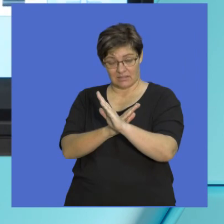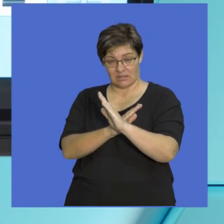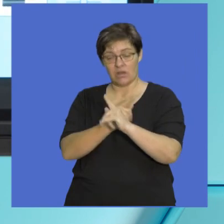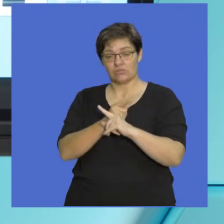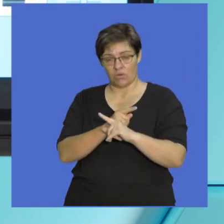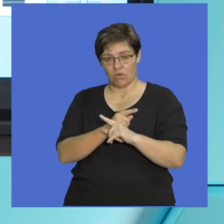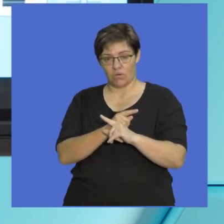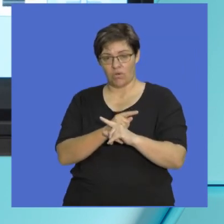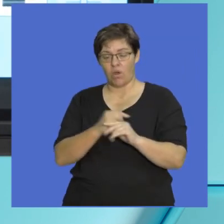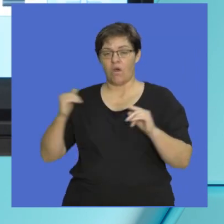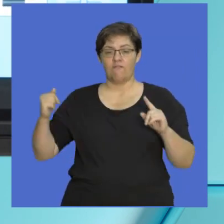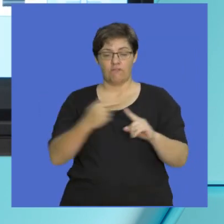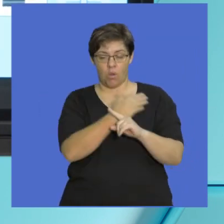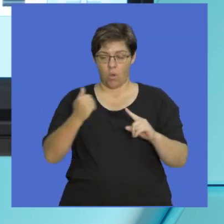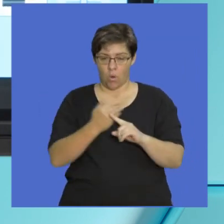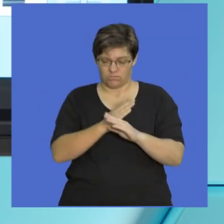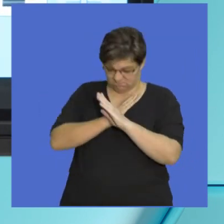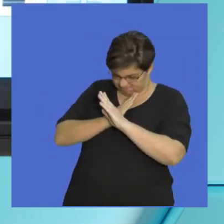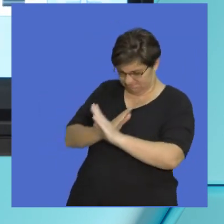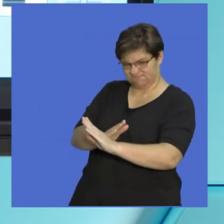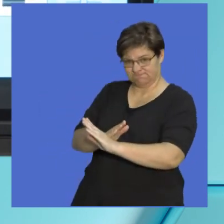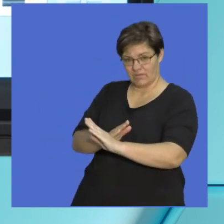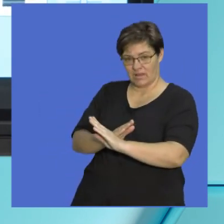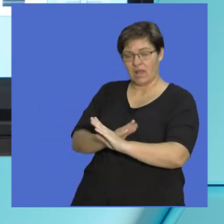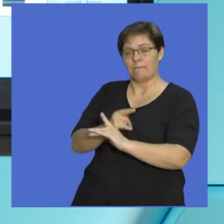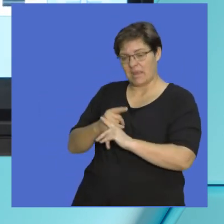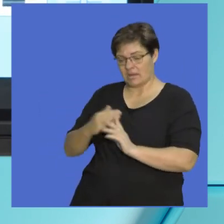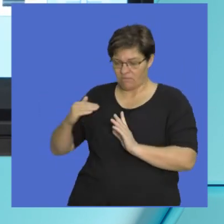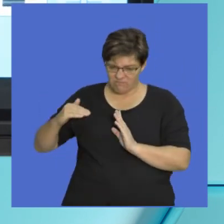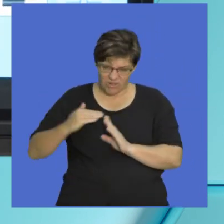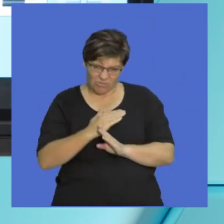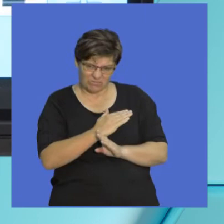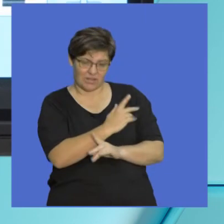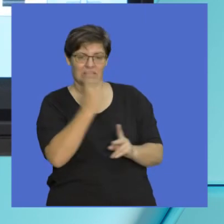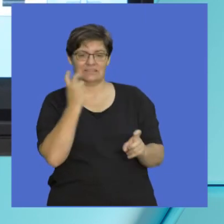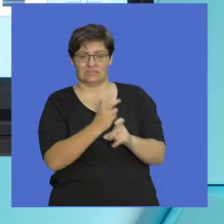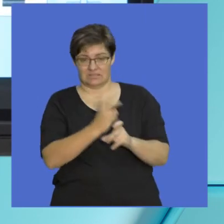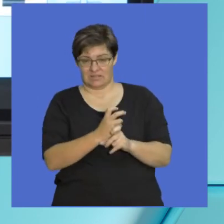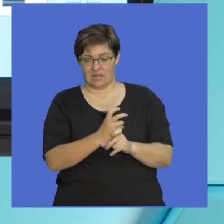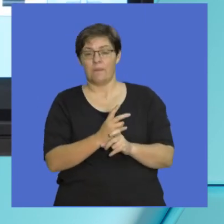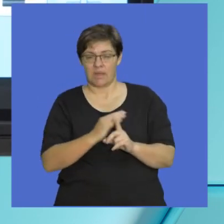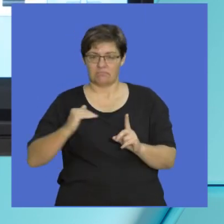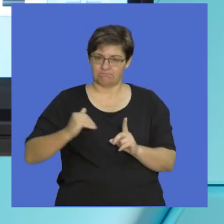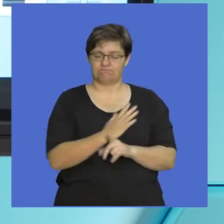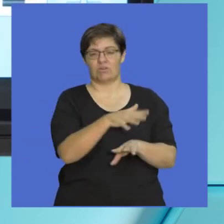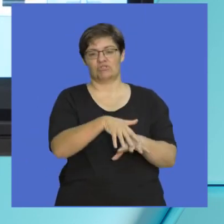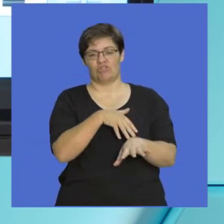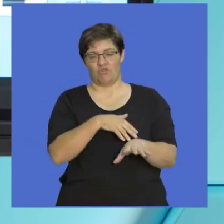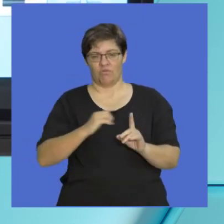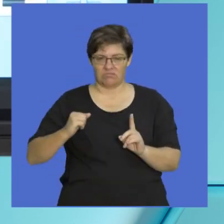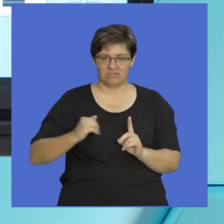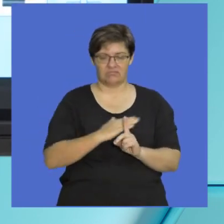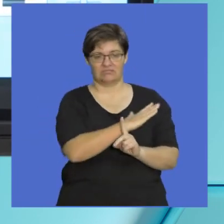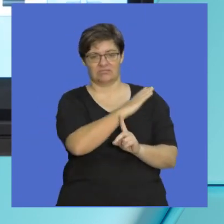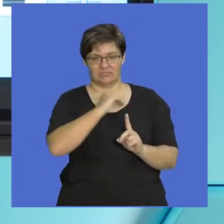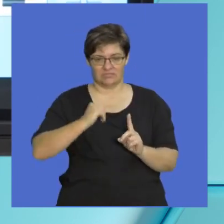are increasing the opposition of flow of charge, which means there is greater resistance. Hence, there is lower current